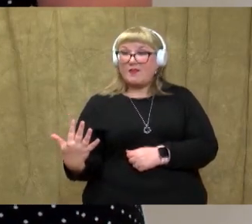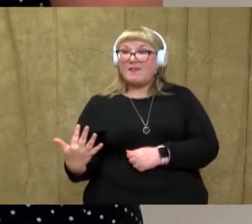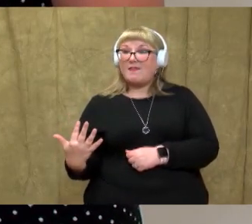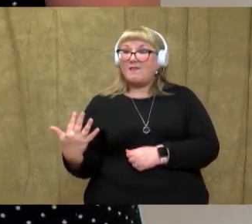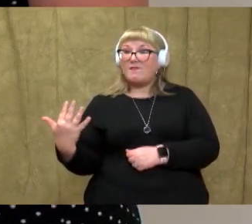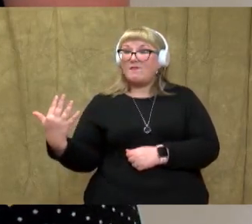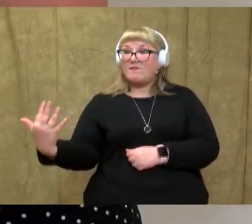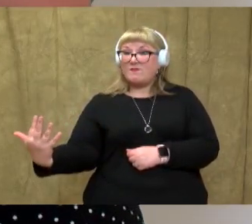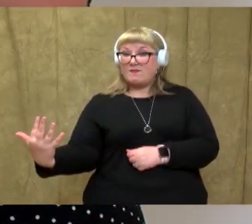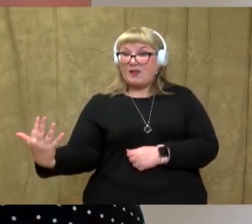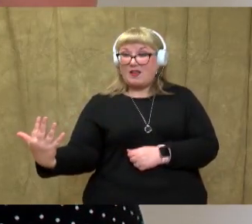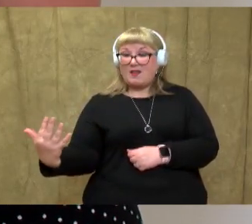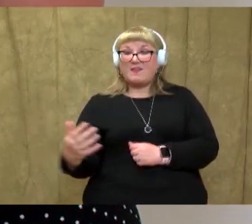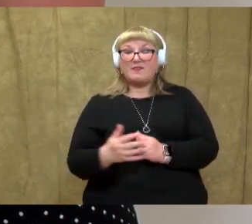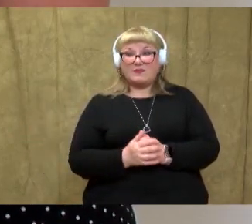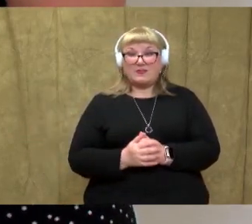4,